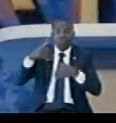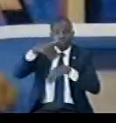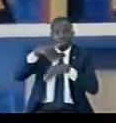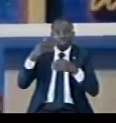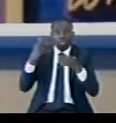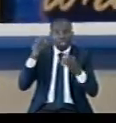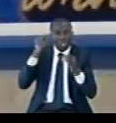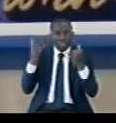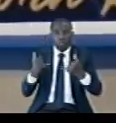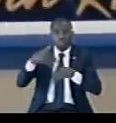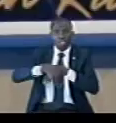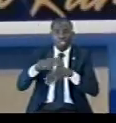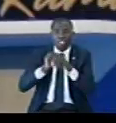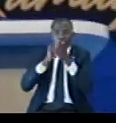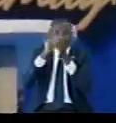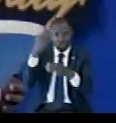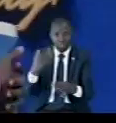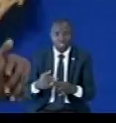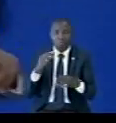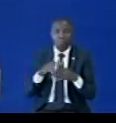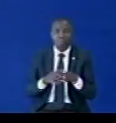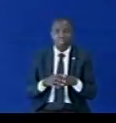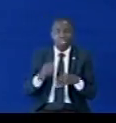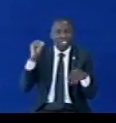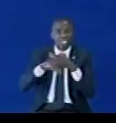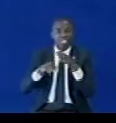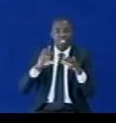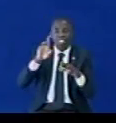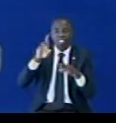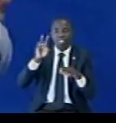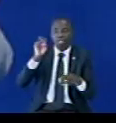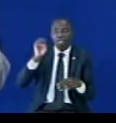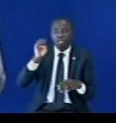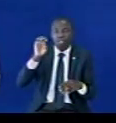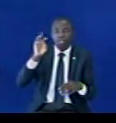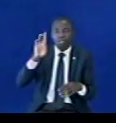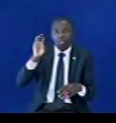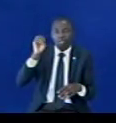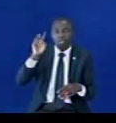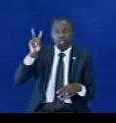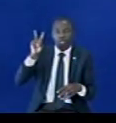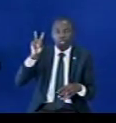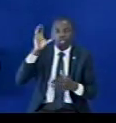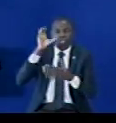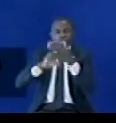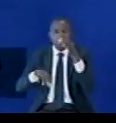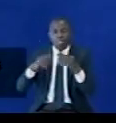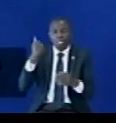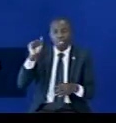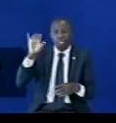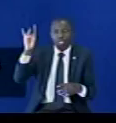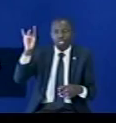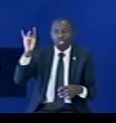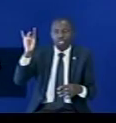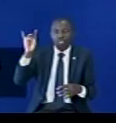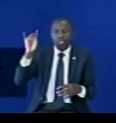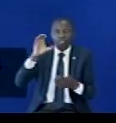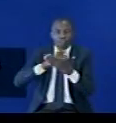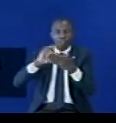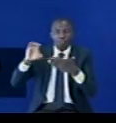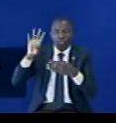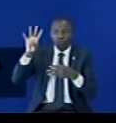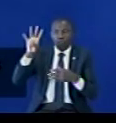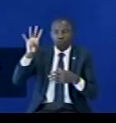will transform your life tonight. In Revelation chapter 18, I'm reading from verse 4. Revelation chapter